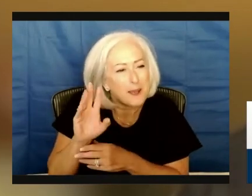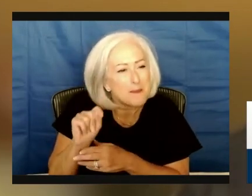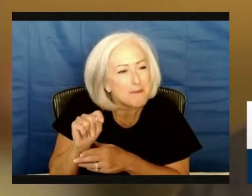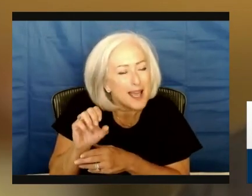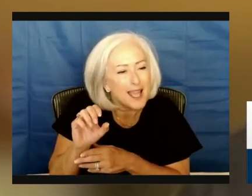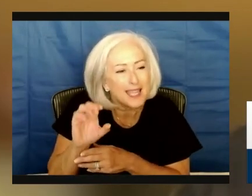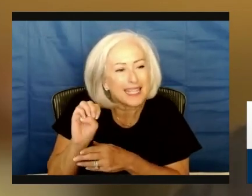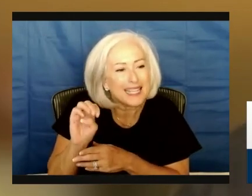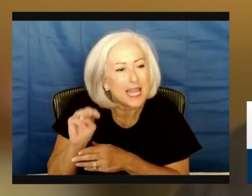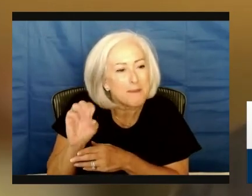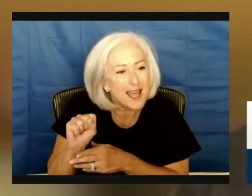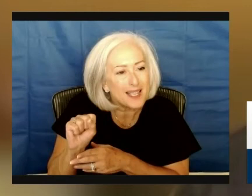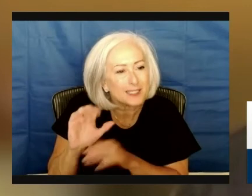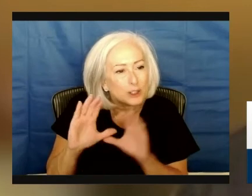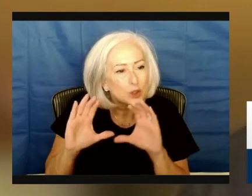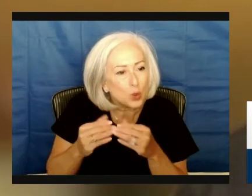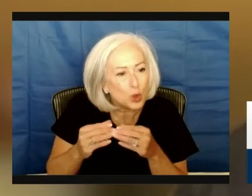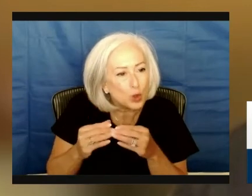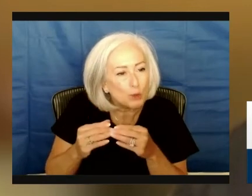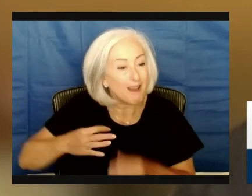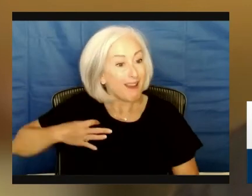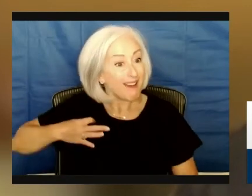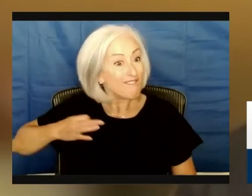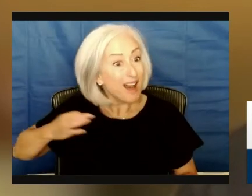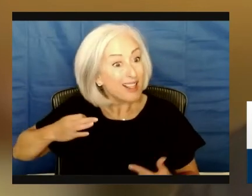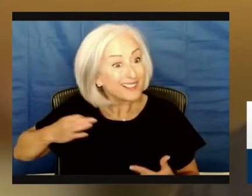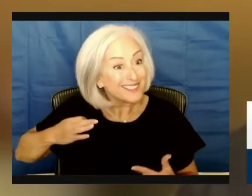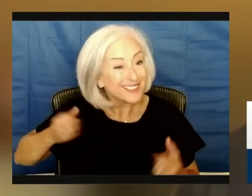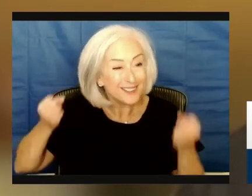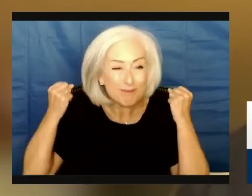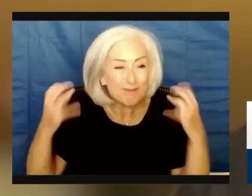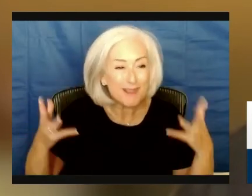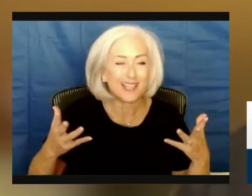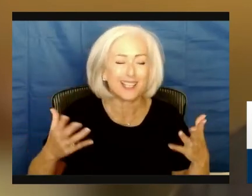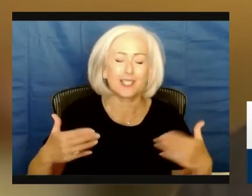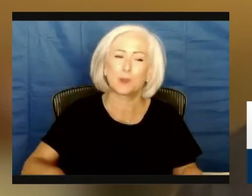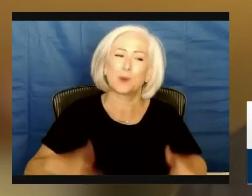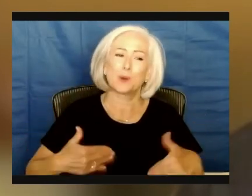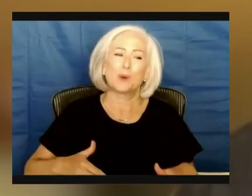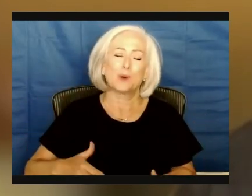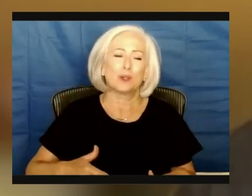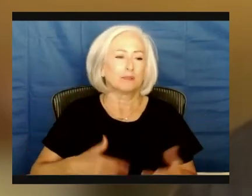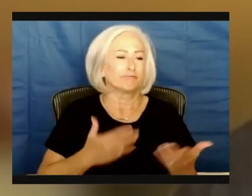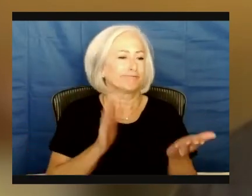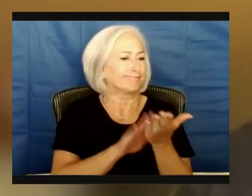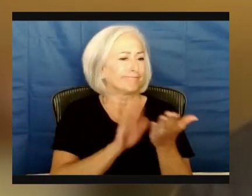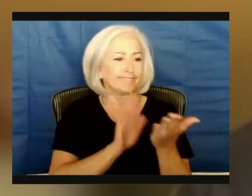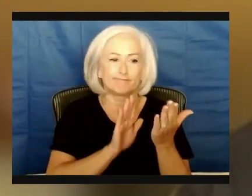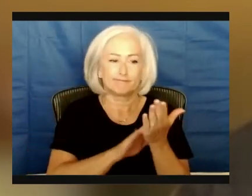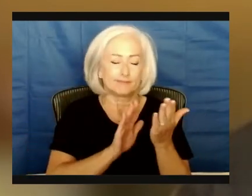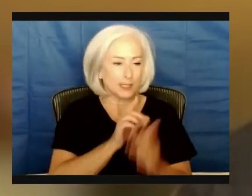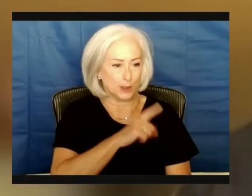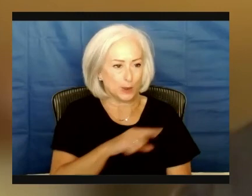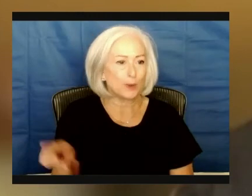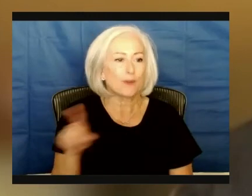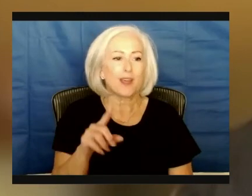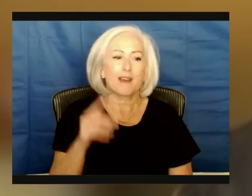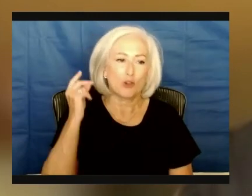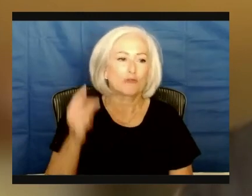and the credit to them and to the entire community for coming together and responding so quickly. The assets